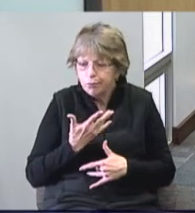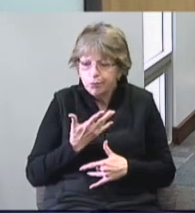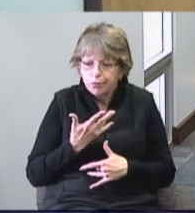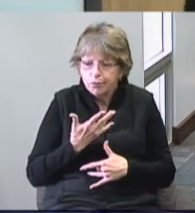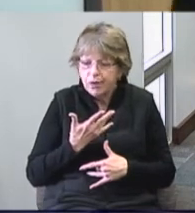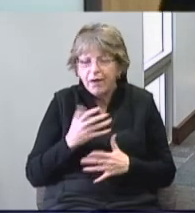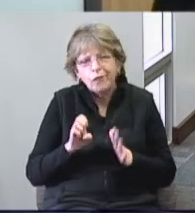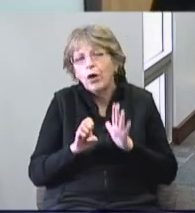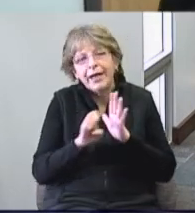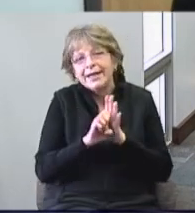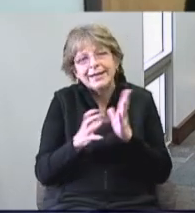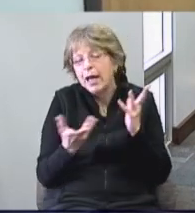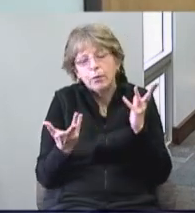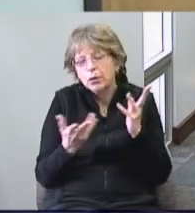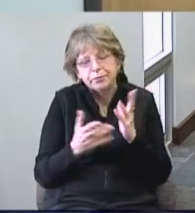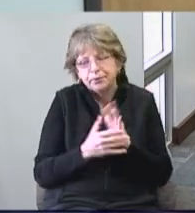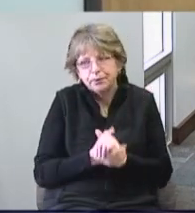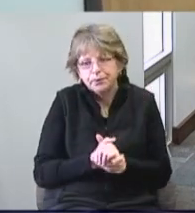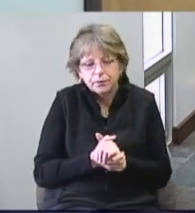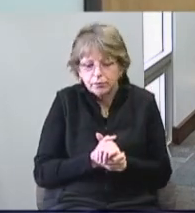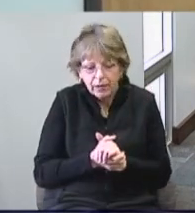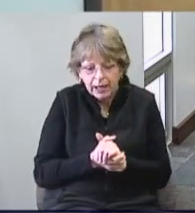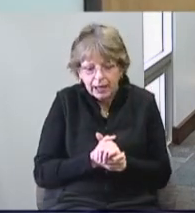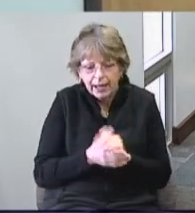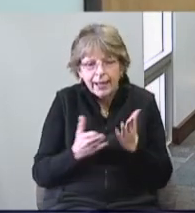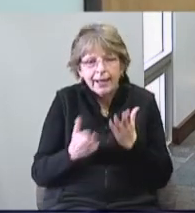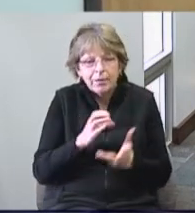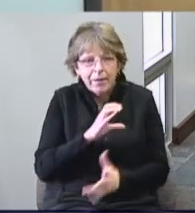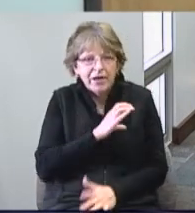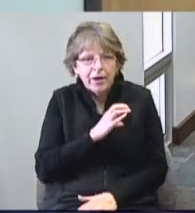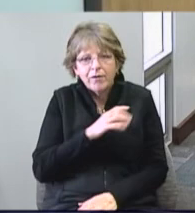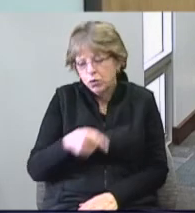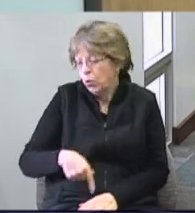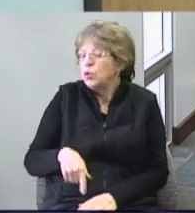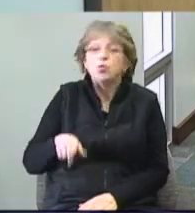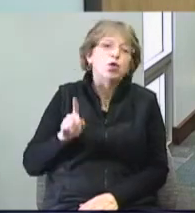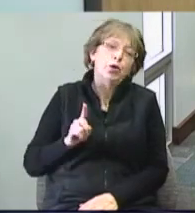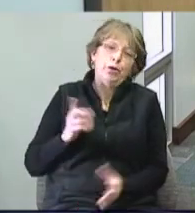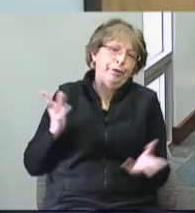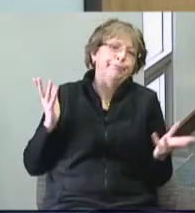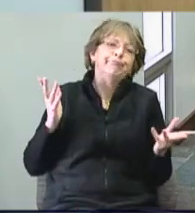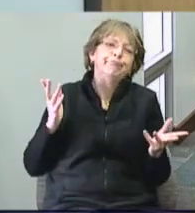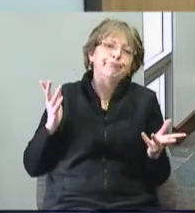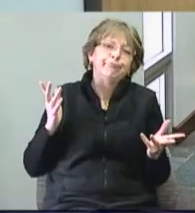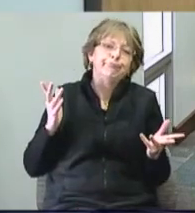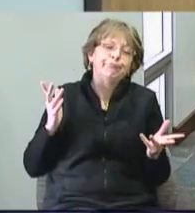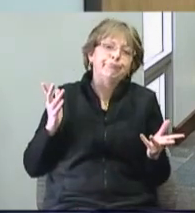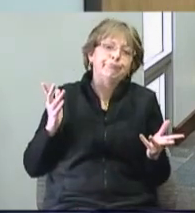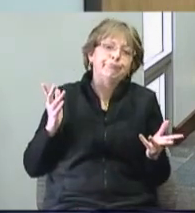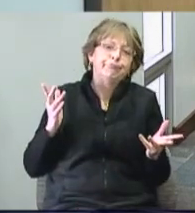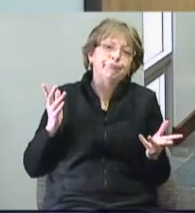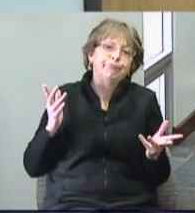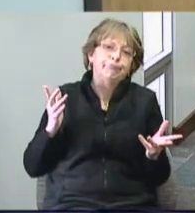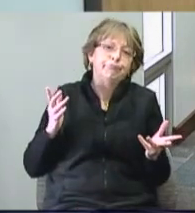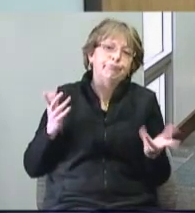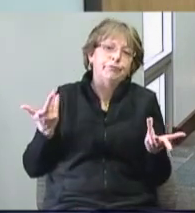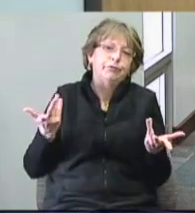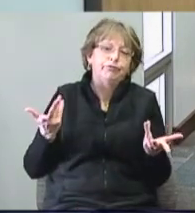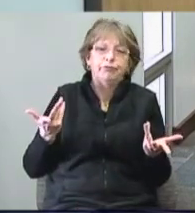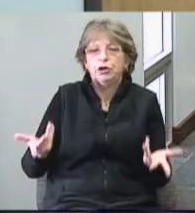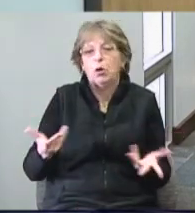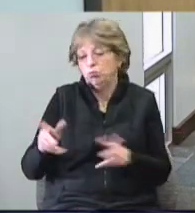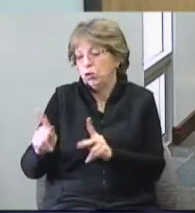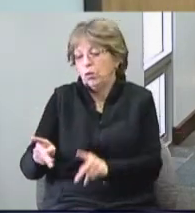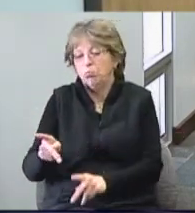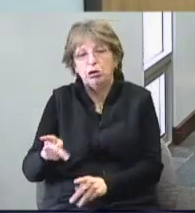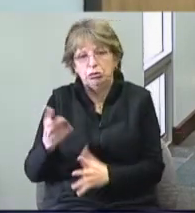just for an example, maybe an officer was rude with a citizen, and the citizen felt that the officer was rude and then filed a complaint. That might be